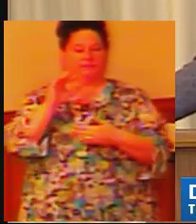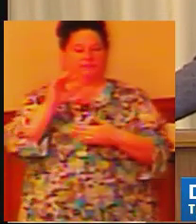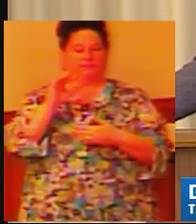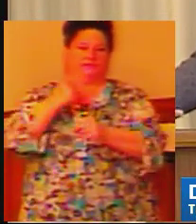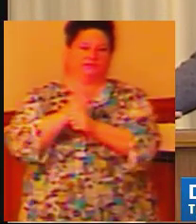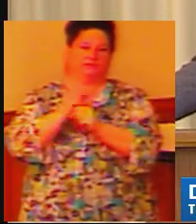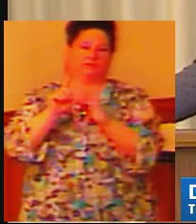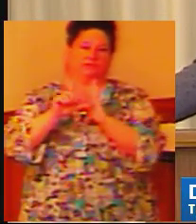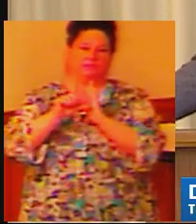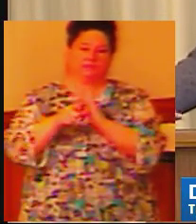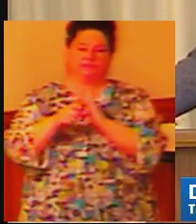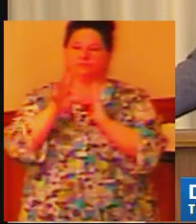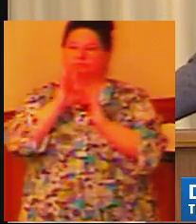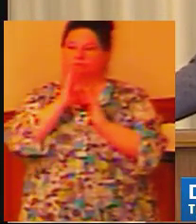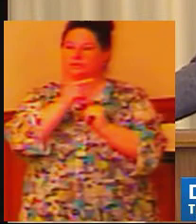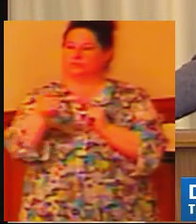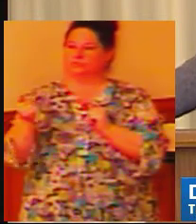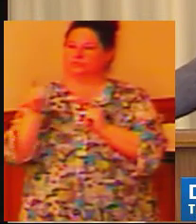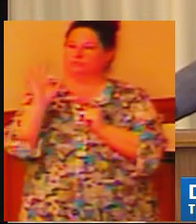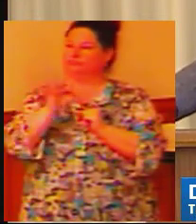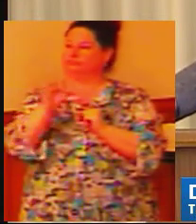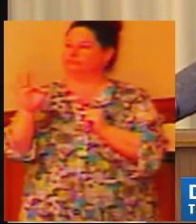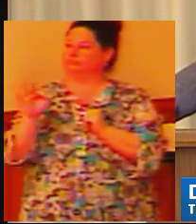25 years later speaking to you. So